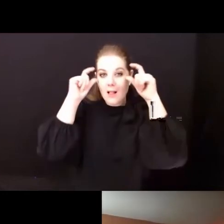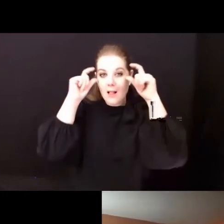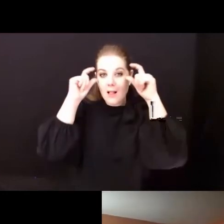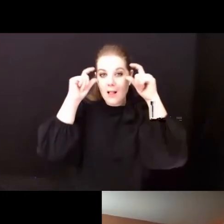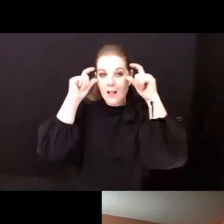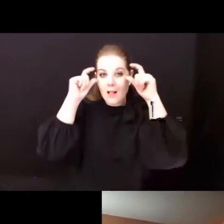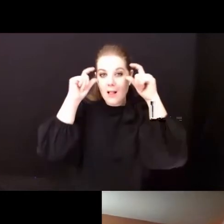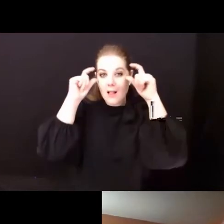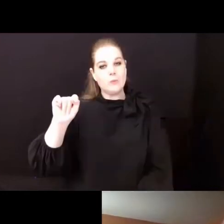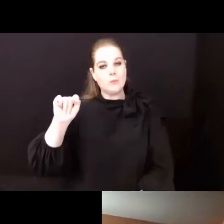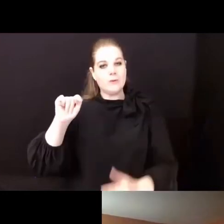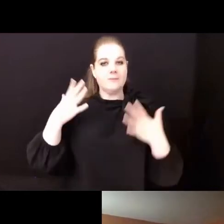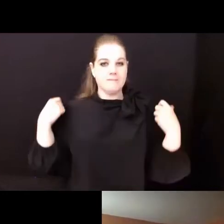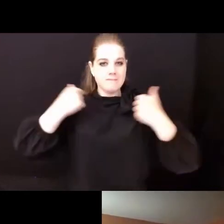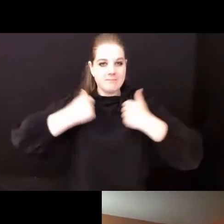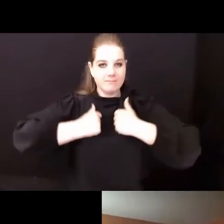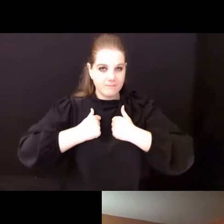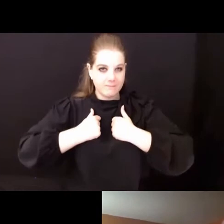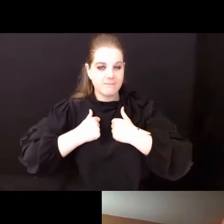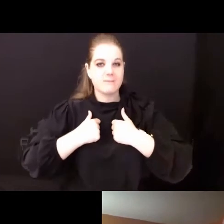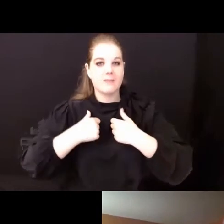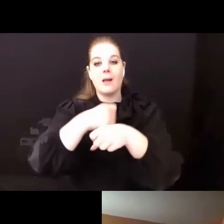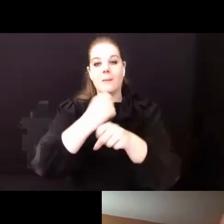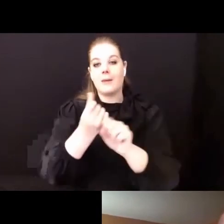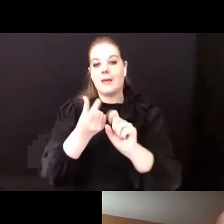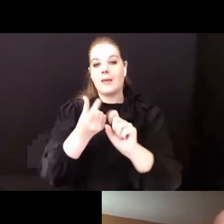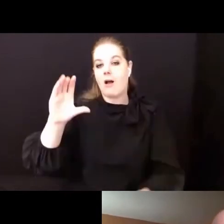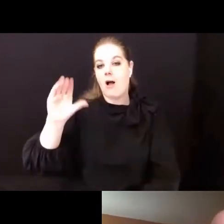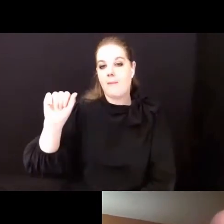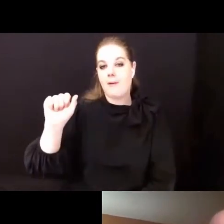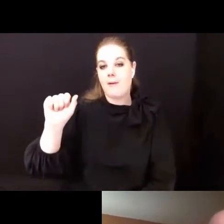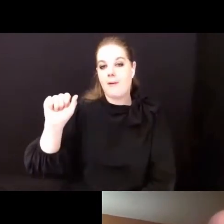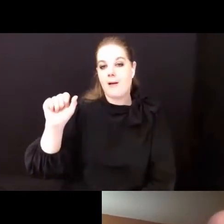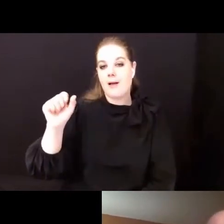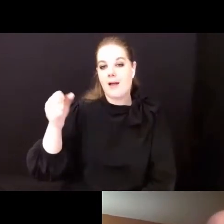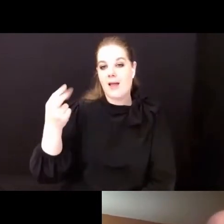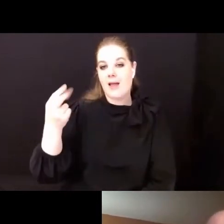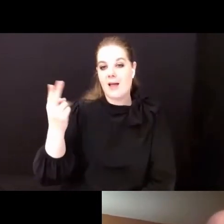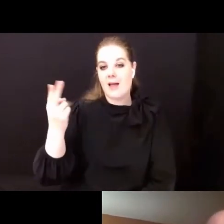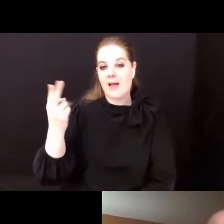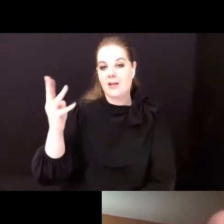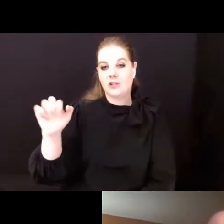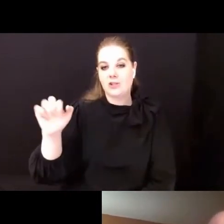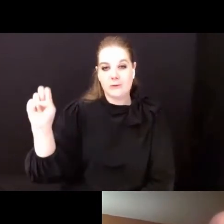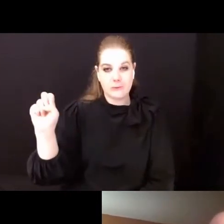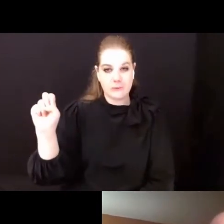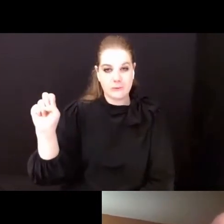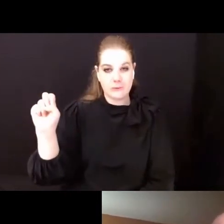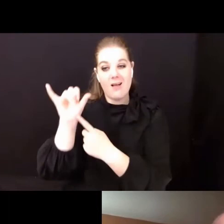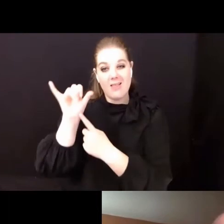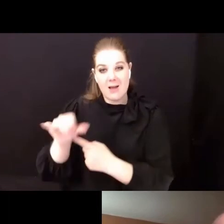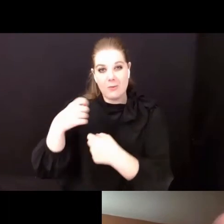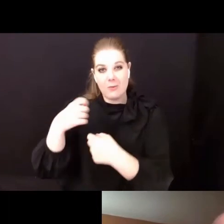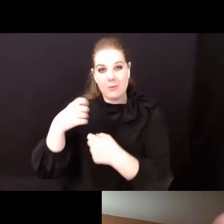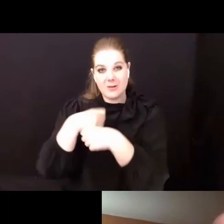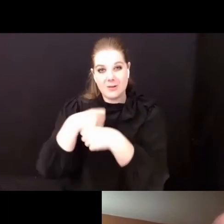had made in China when I was living there for a few months during my